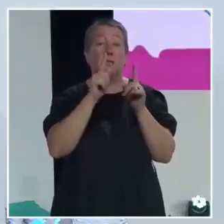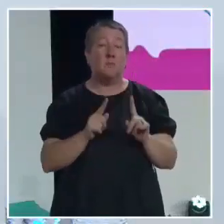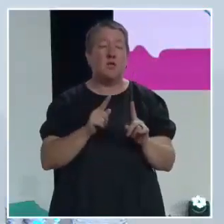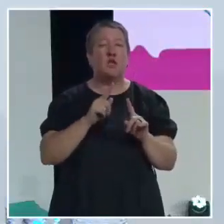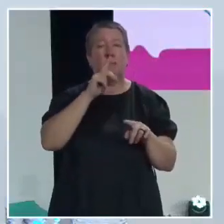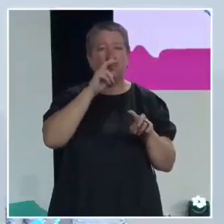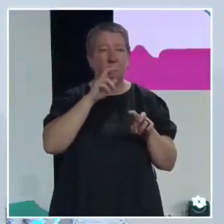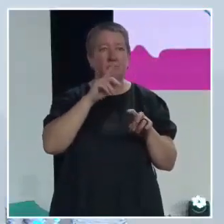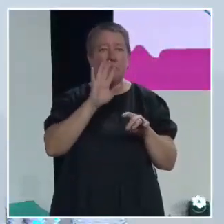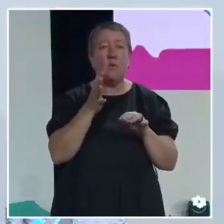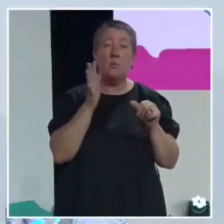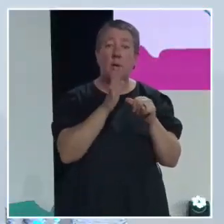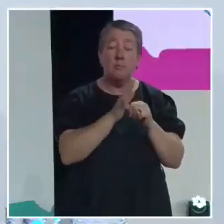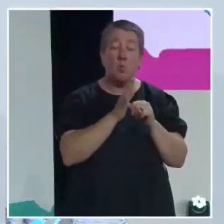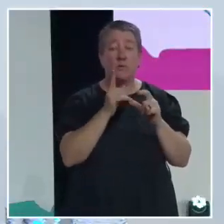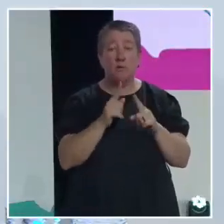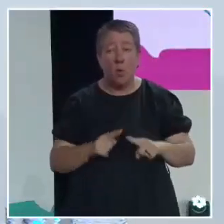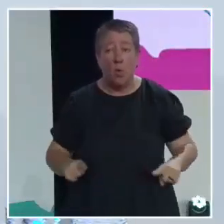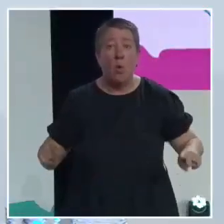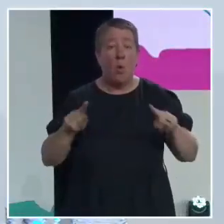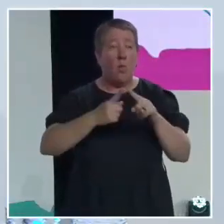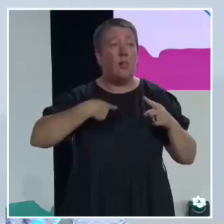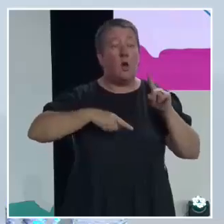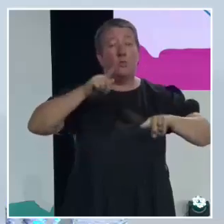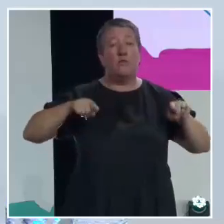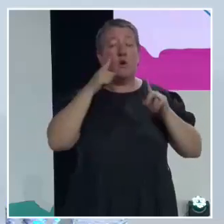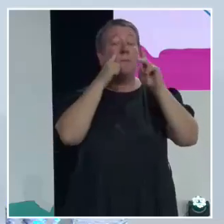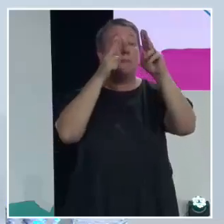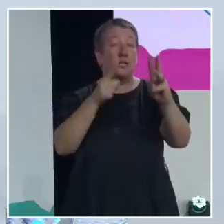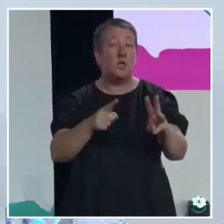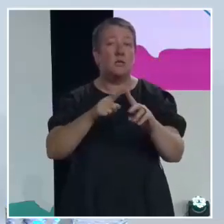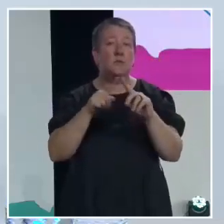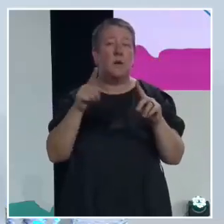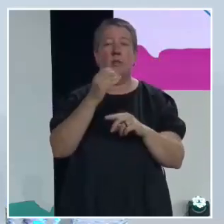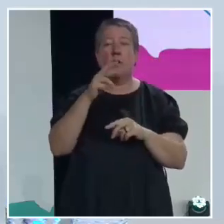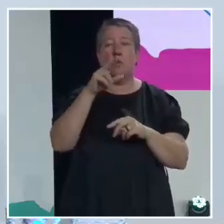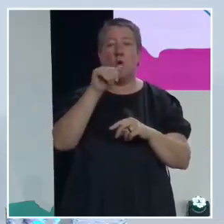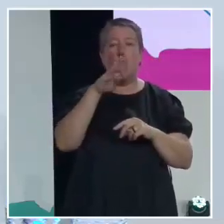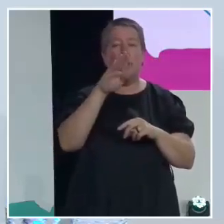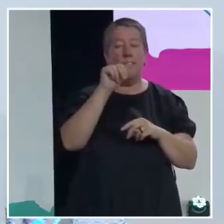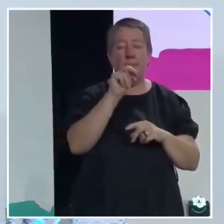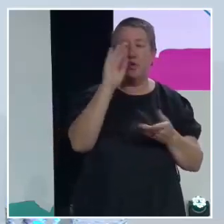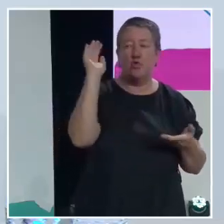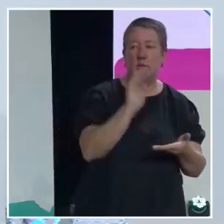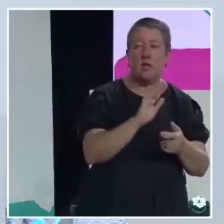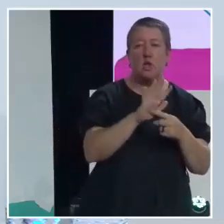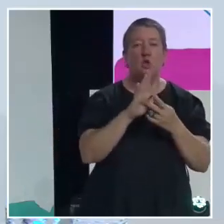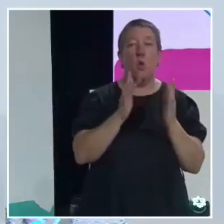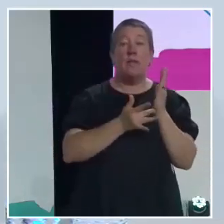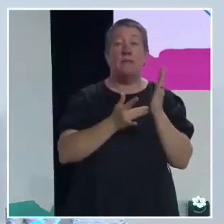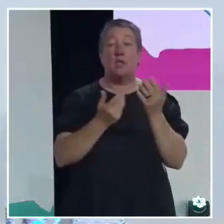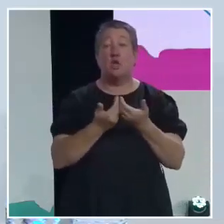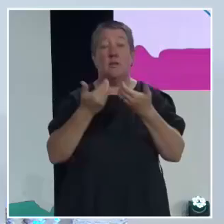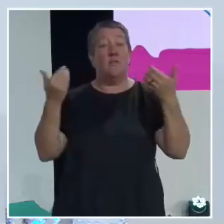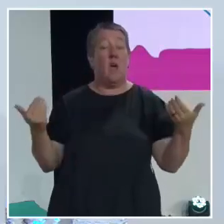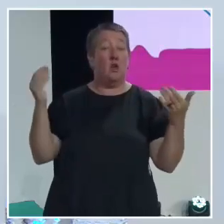to all our different, missions, whether it's the carbon reduction one, whether it's reducing the digital divide, by the